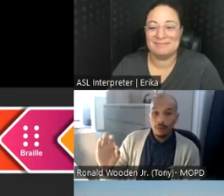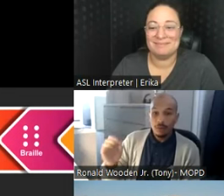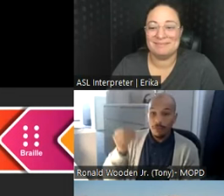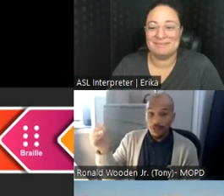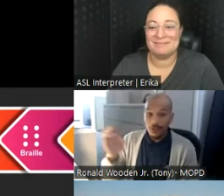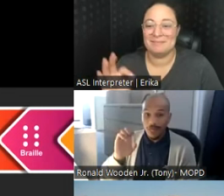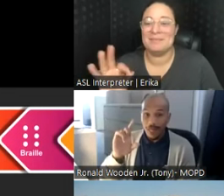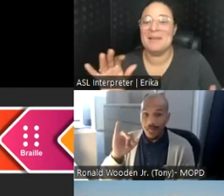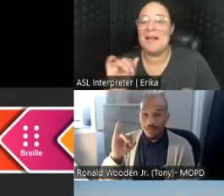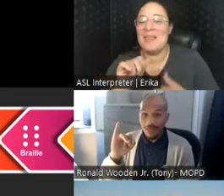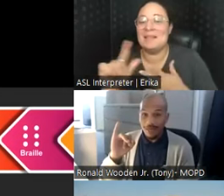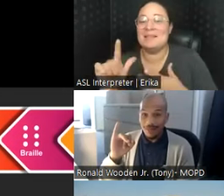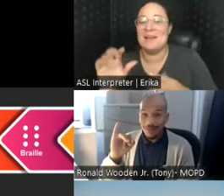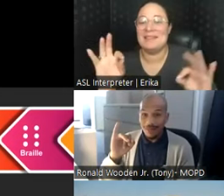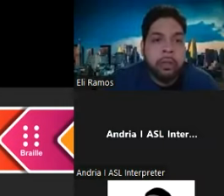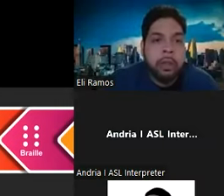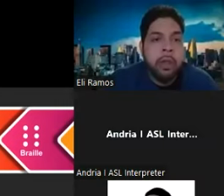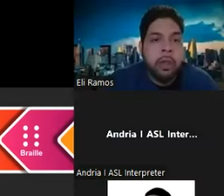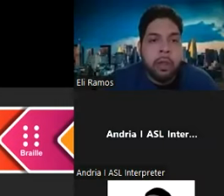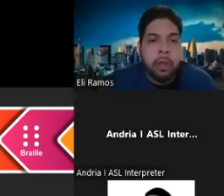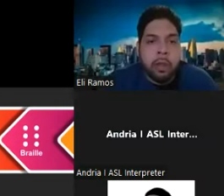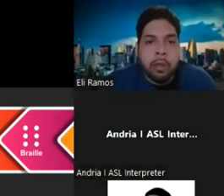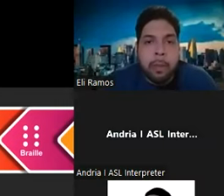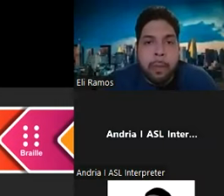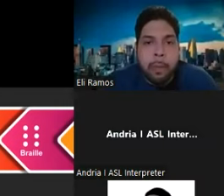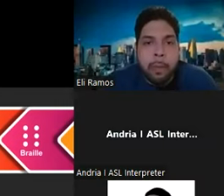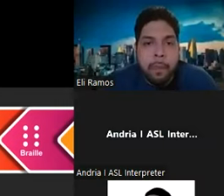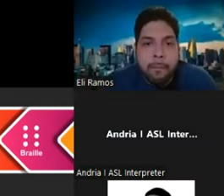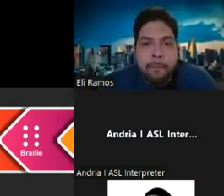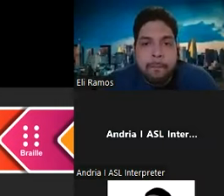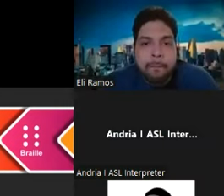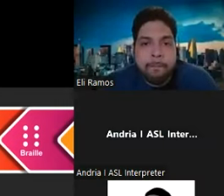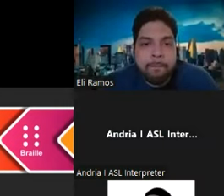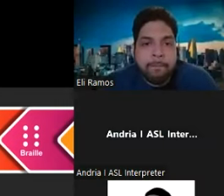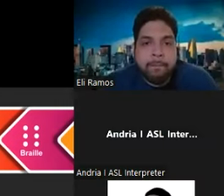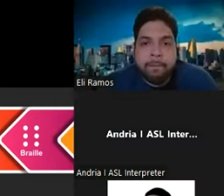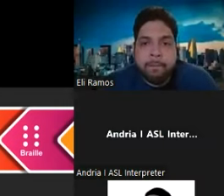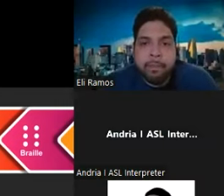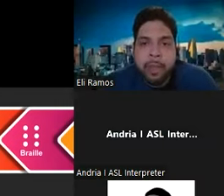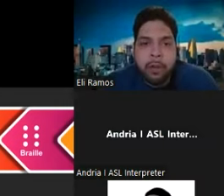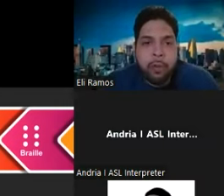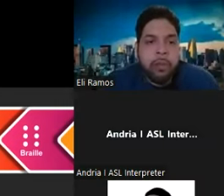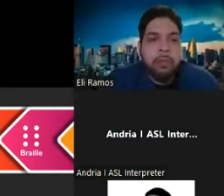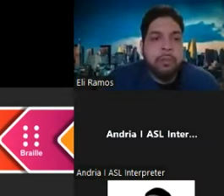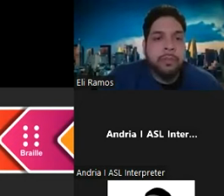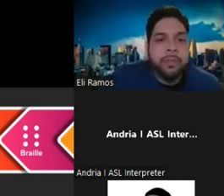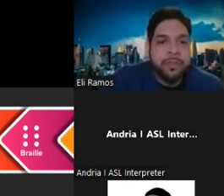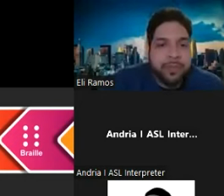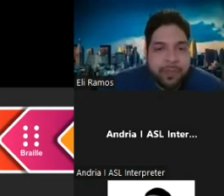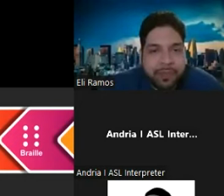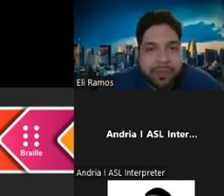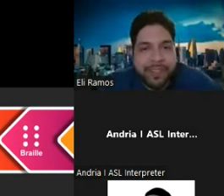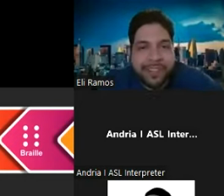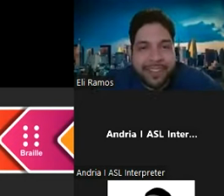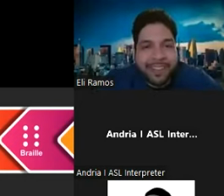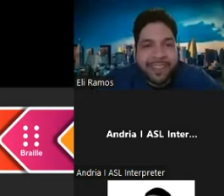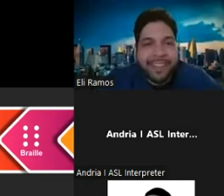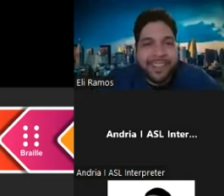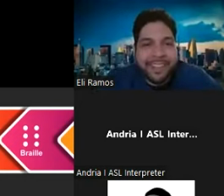All right, thanks, Tony. Thanks a lot. Yeah, bring it back to Eli. We're good now? Okay, sorry about that. That was interpreter